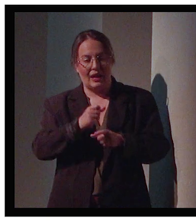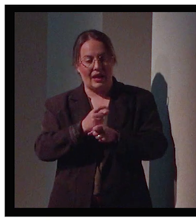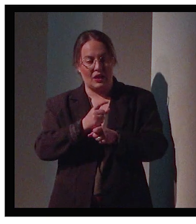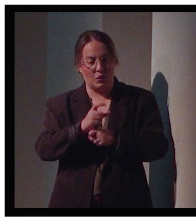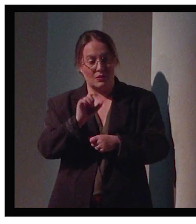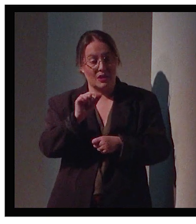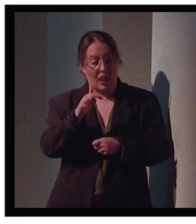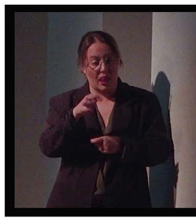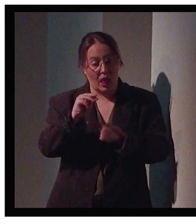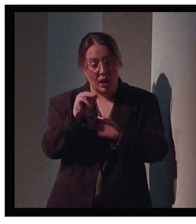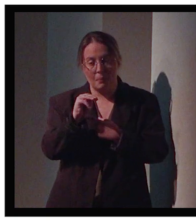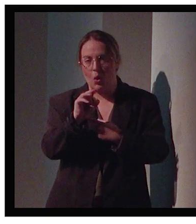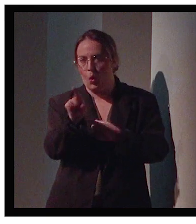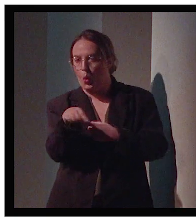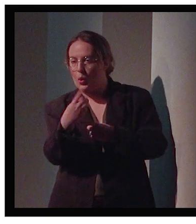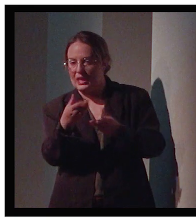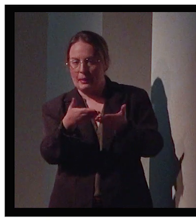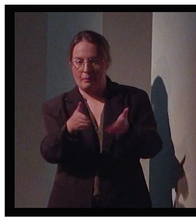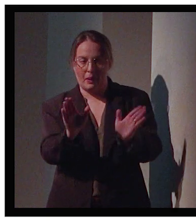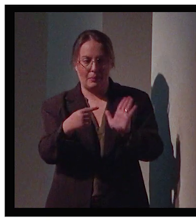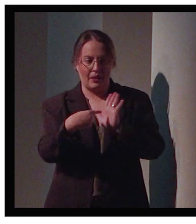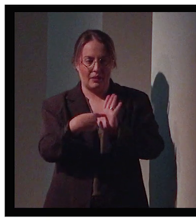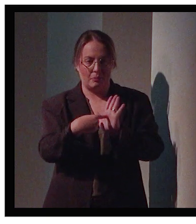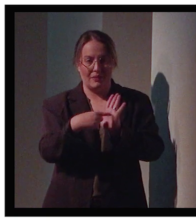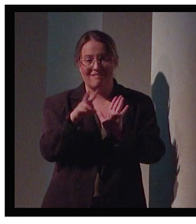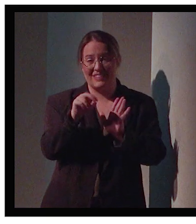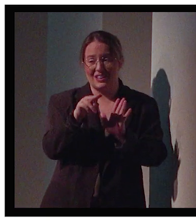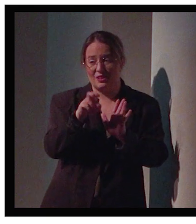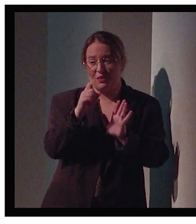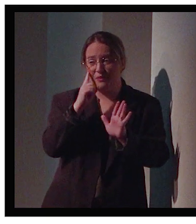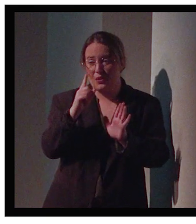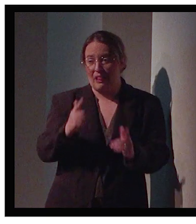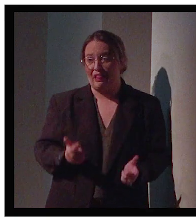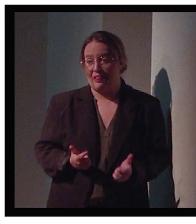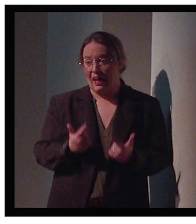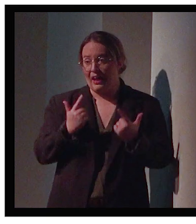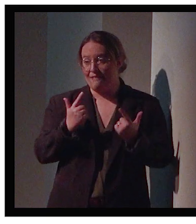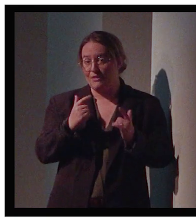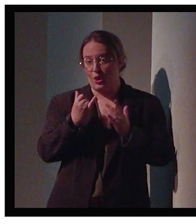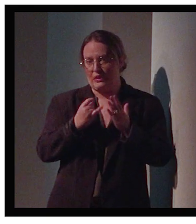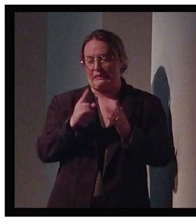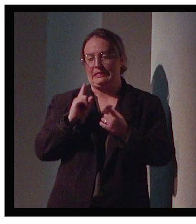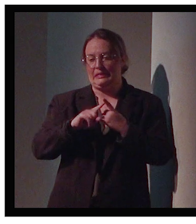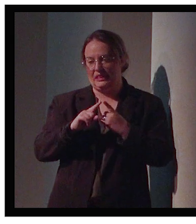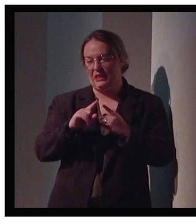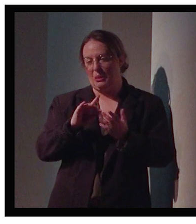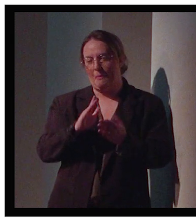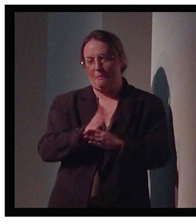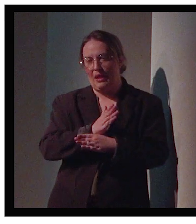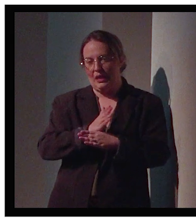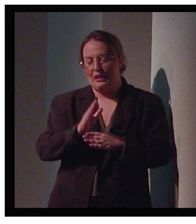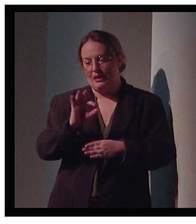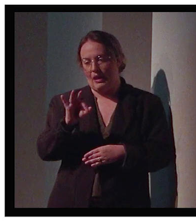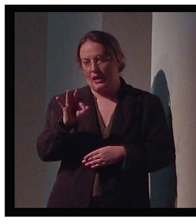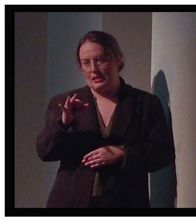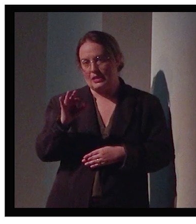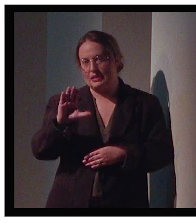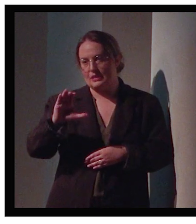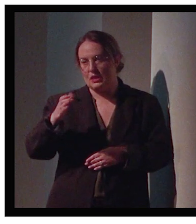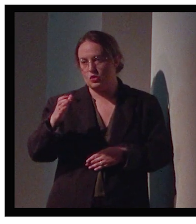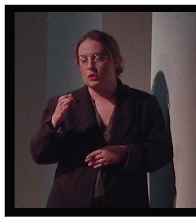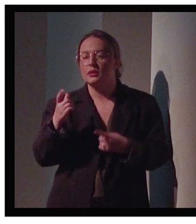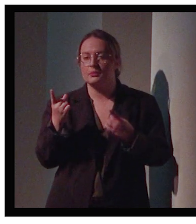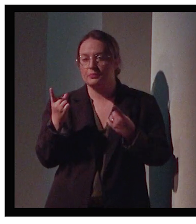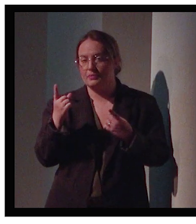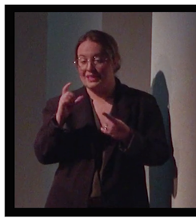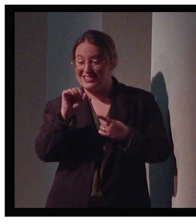the only public exhibition venue for living artists until the mid-19th century. The Salon, whose jury,